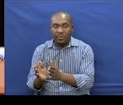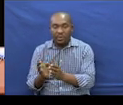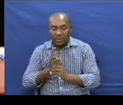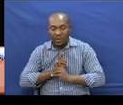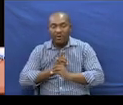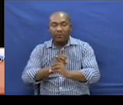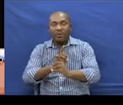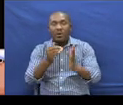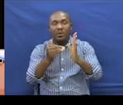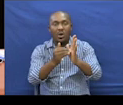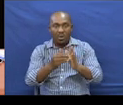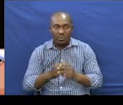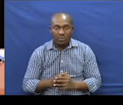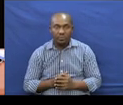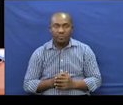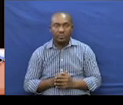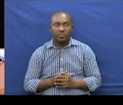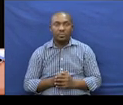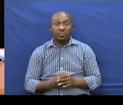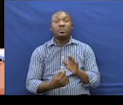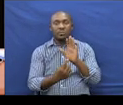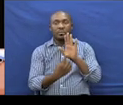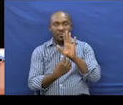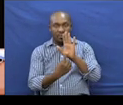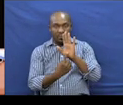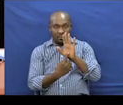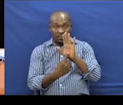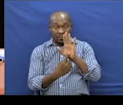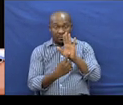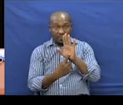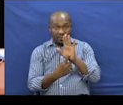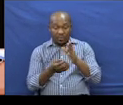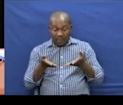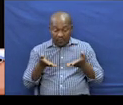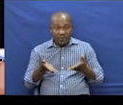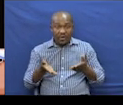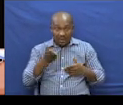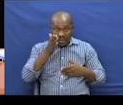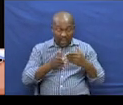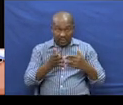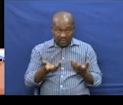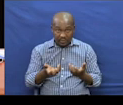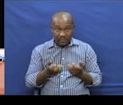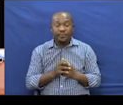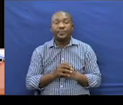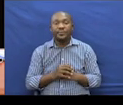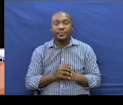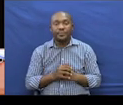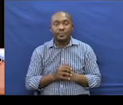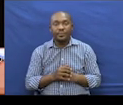But also another, of course, for today, the last defining characteristic, but not the